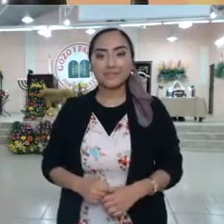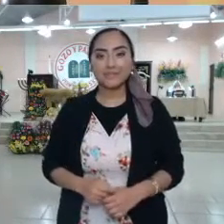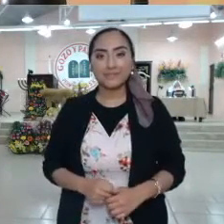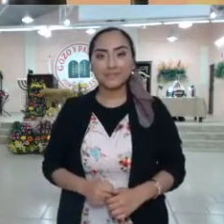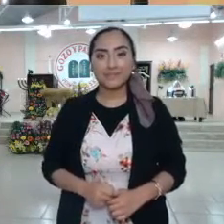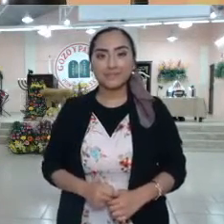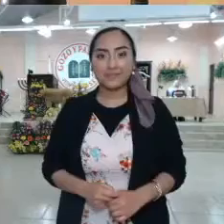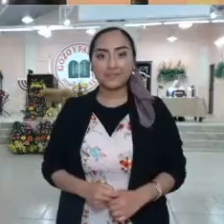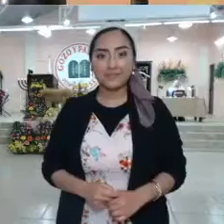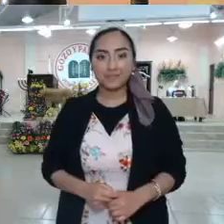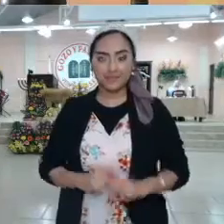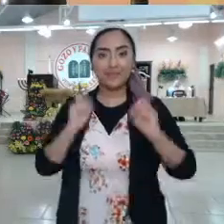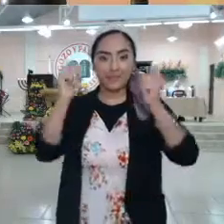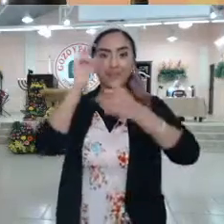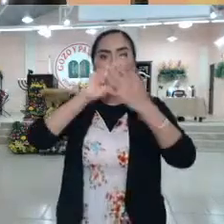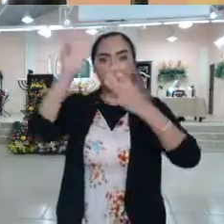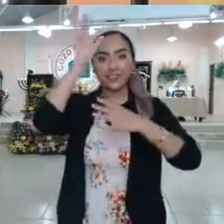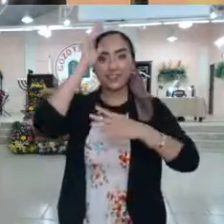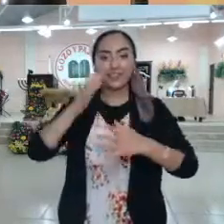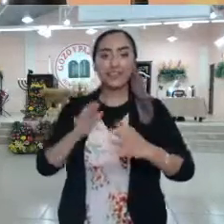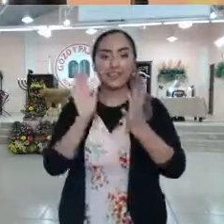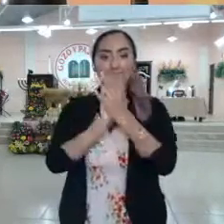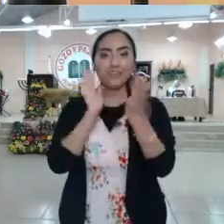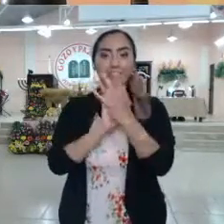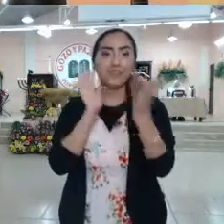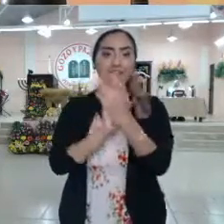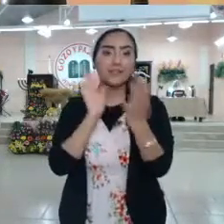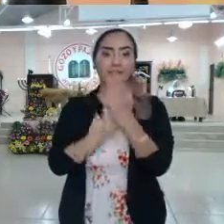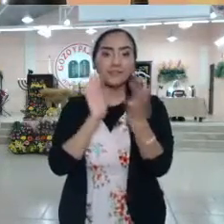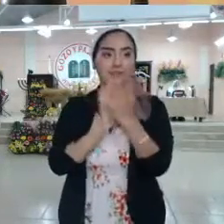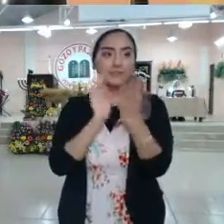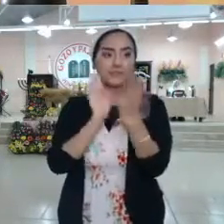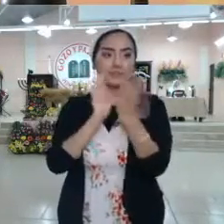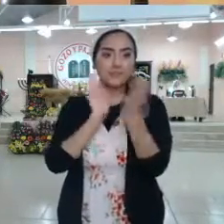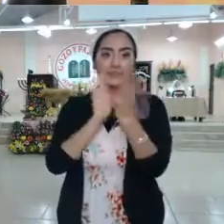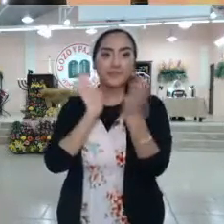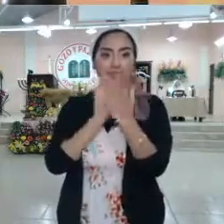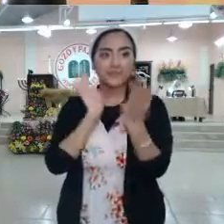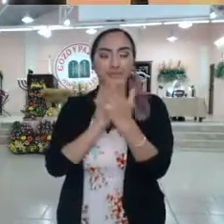times. It will be filled 25 times. Hallelujah.